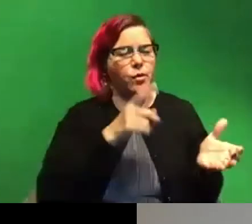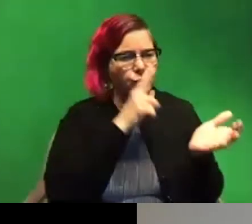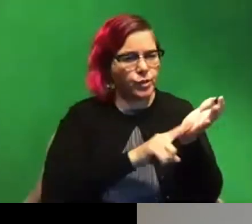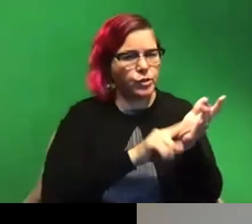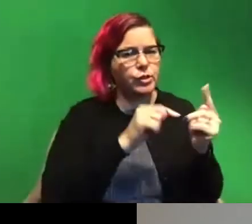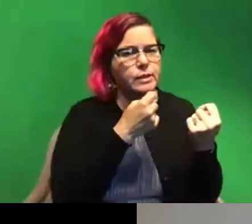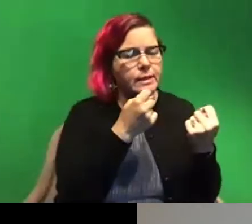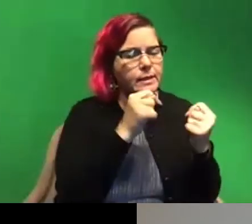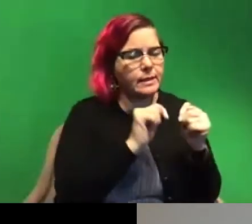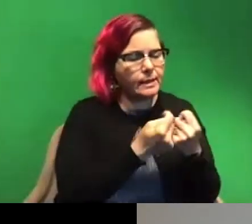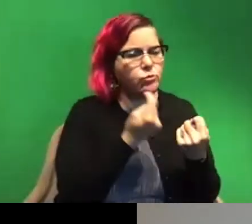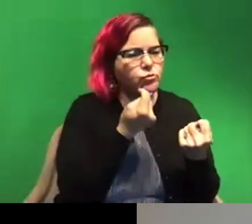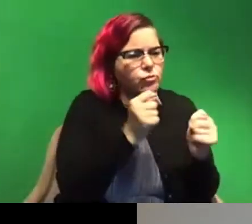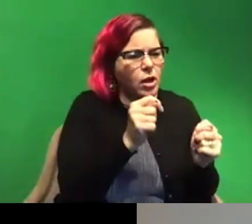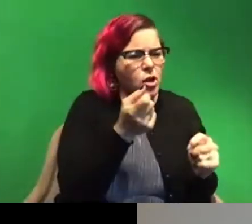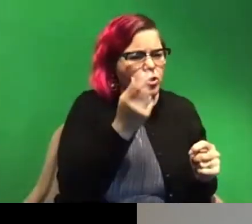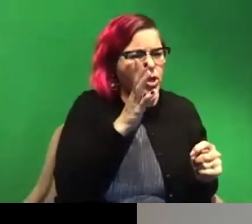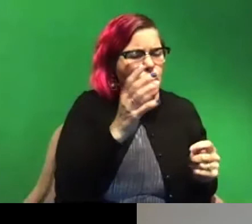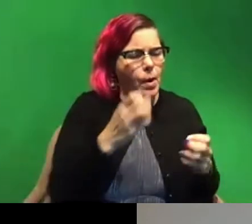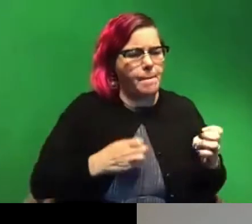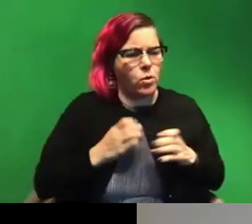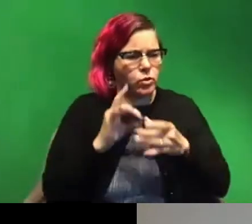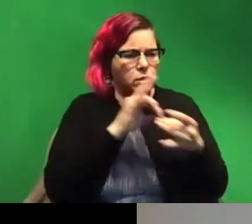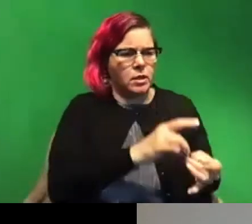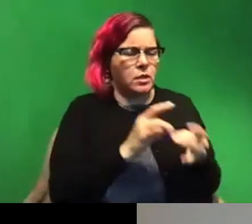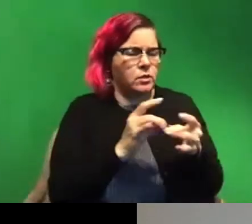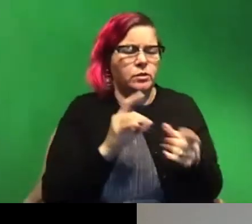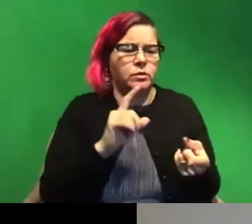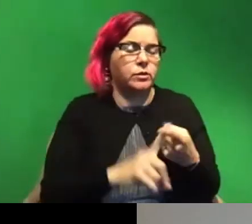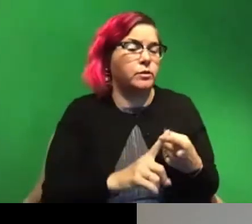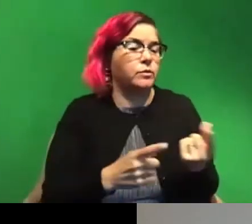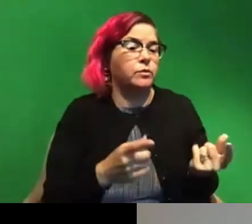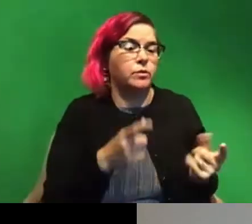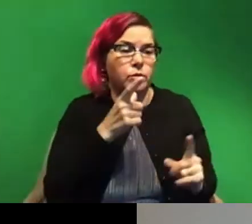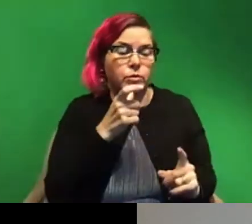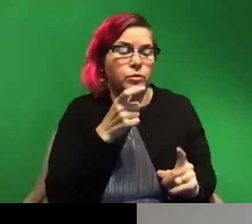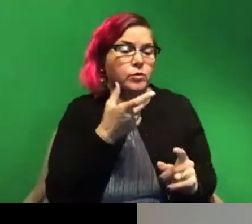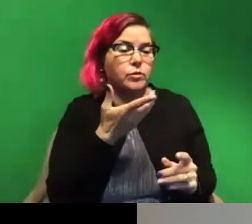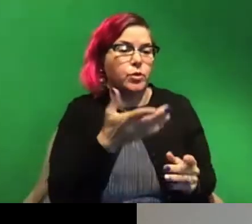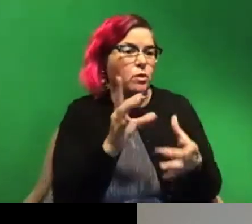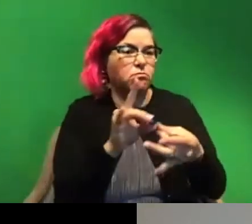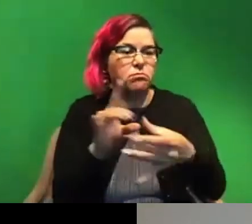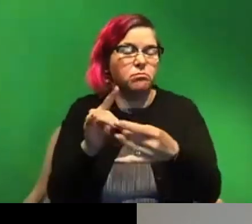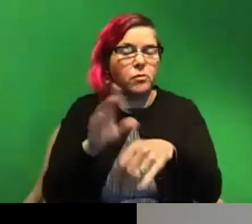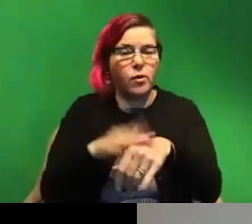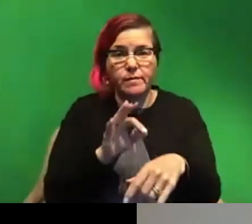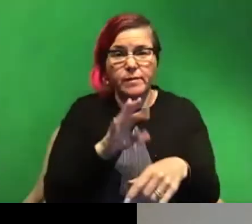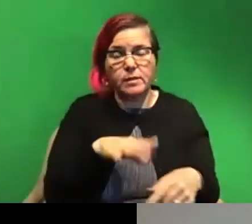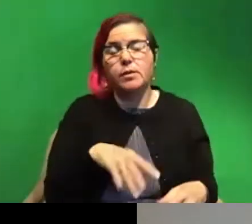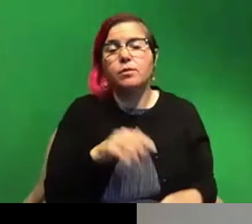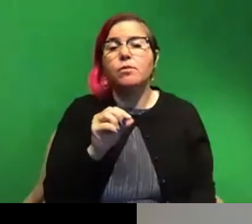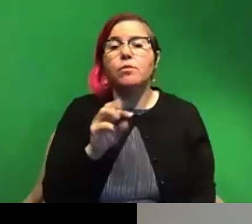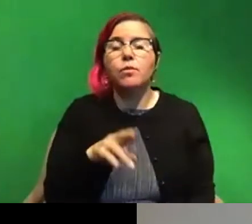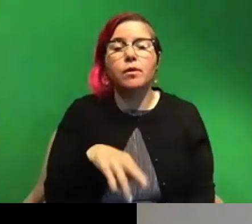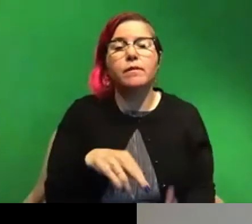to understand your emotional connections to who you're connected with in Facebook. Or for